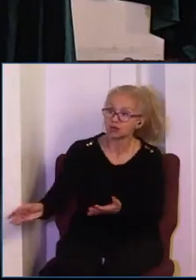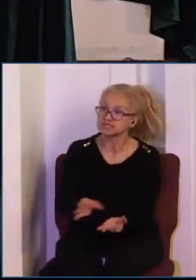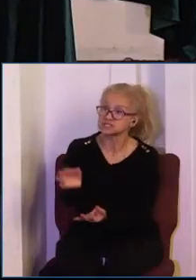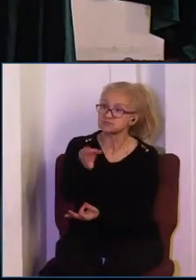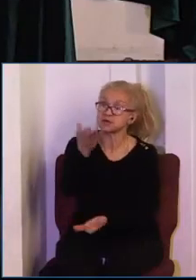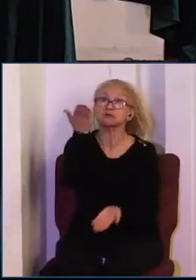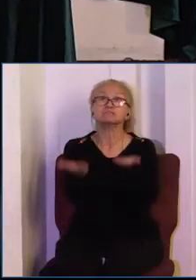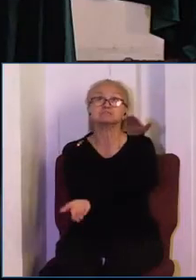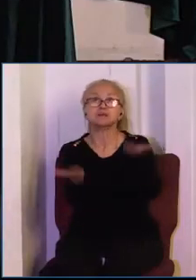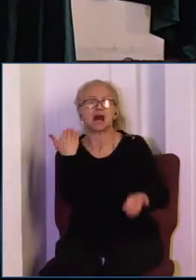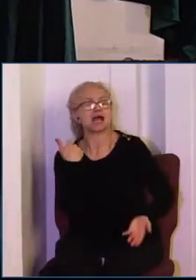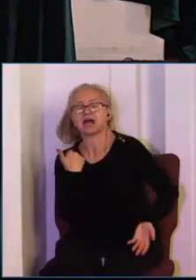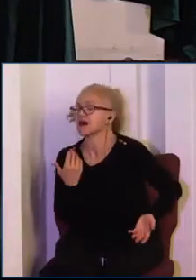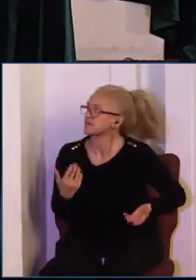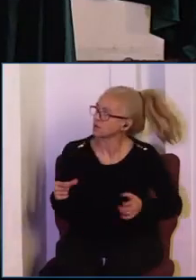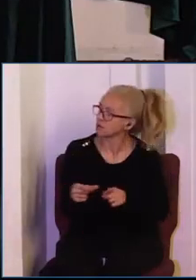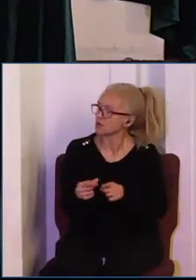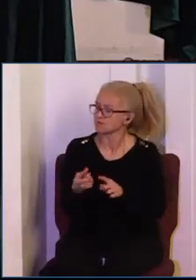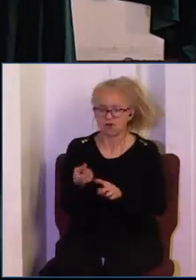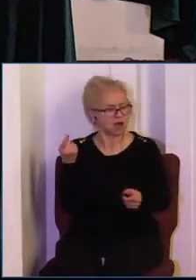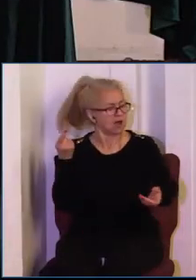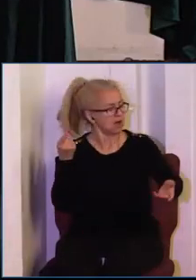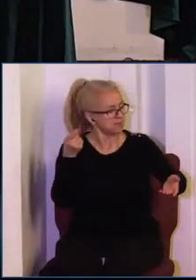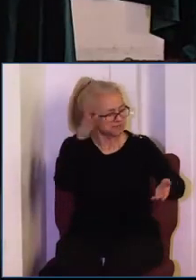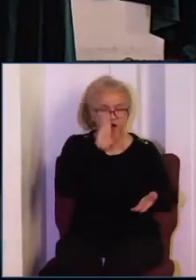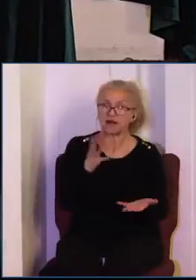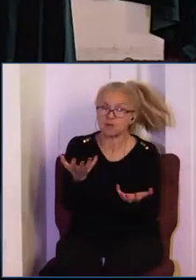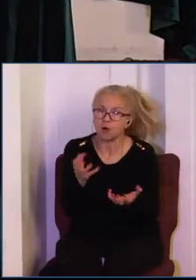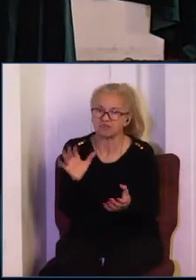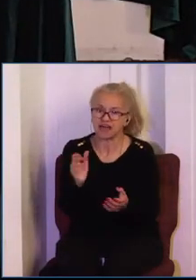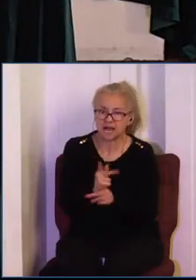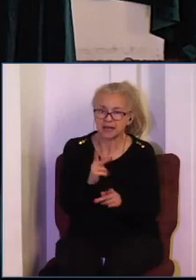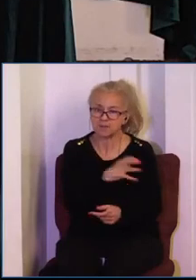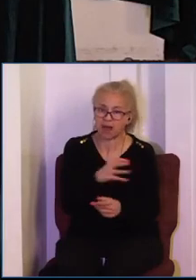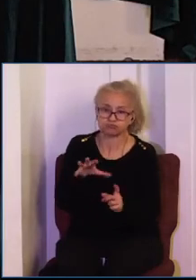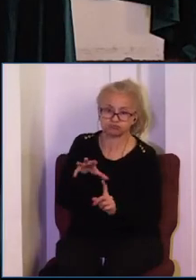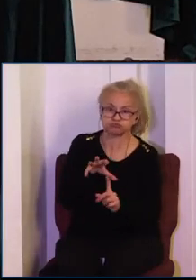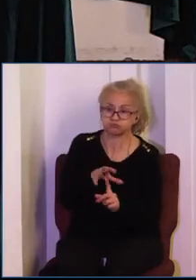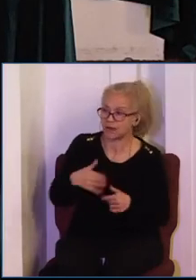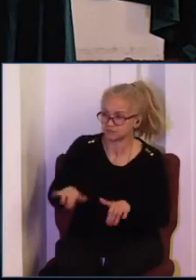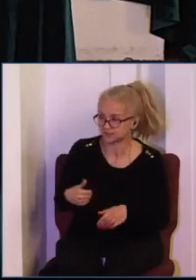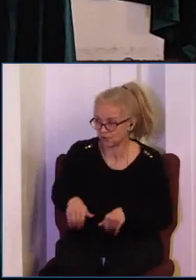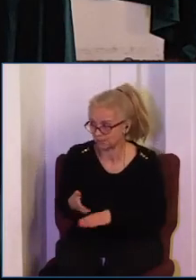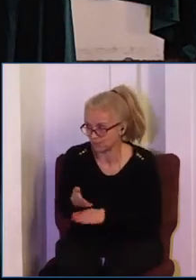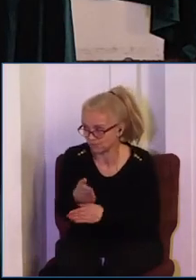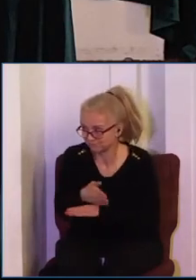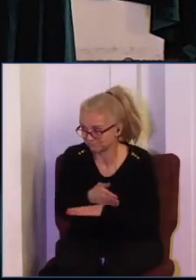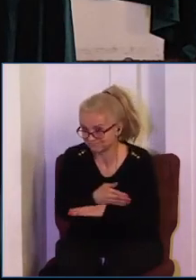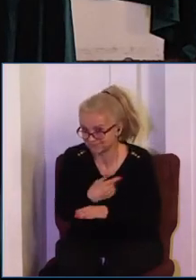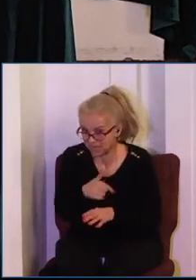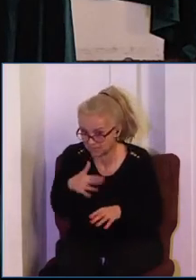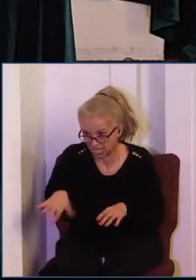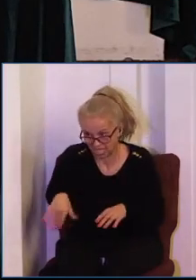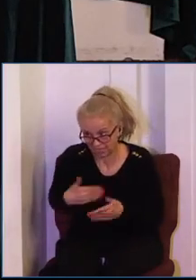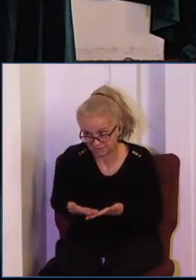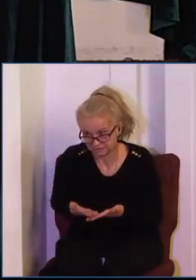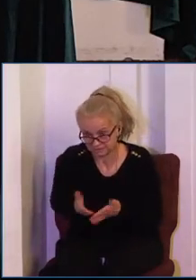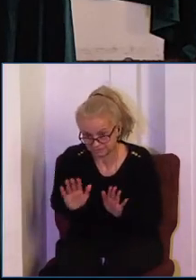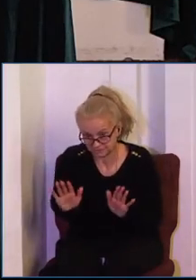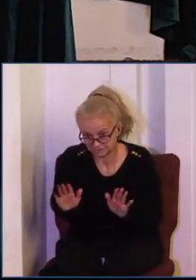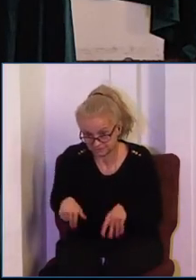I have a word from God. I wanted that kind of power. I'm still working on it. I know I'm not there yet.